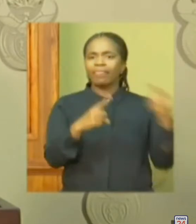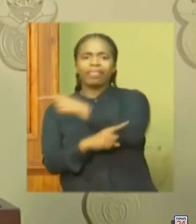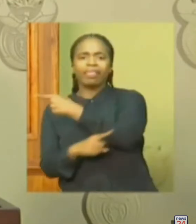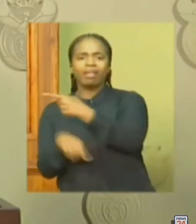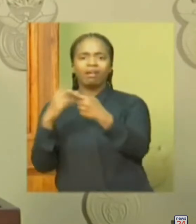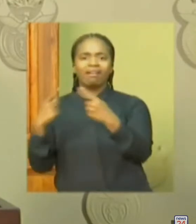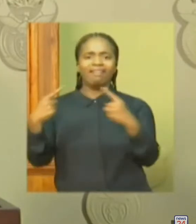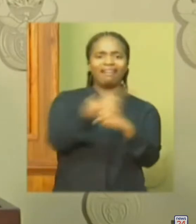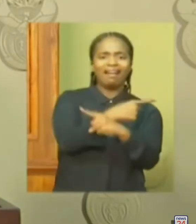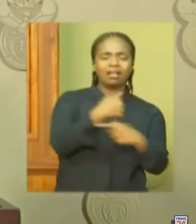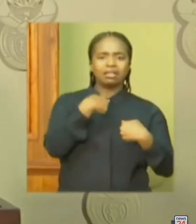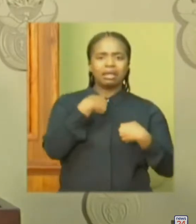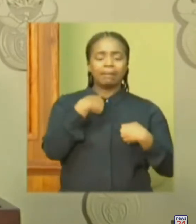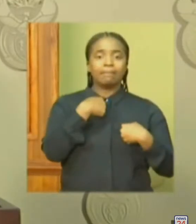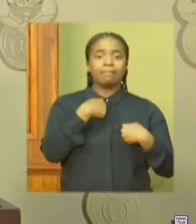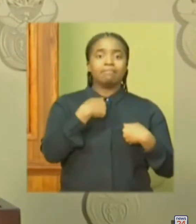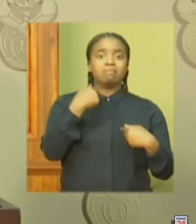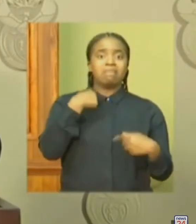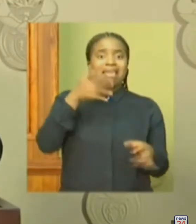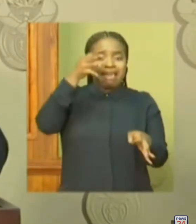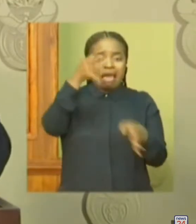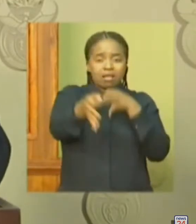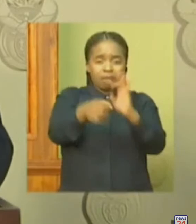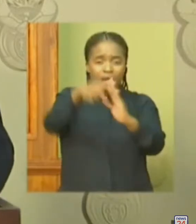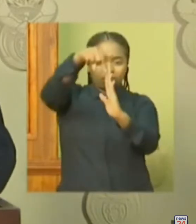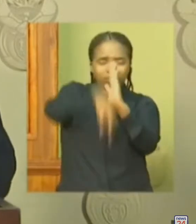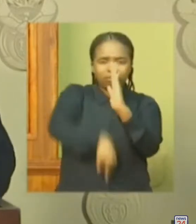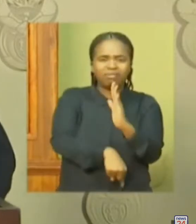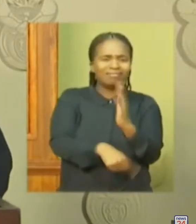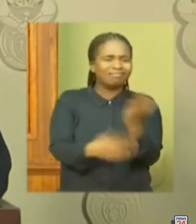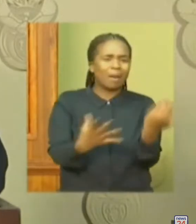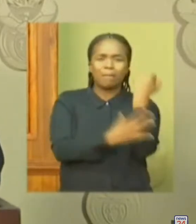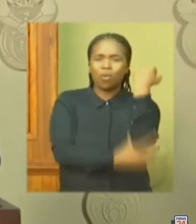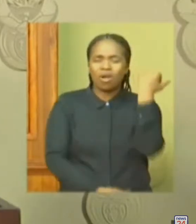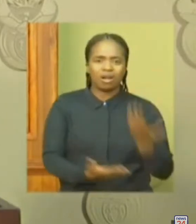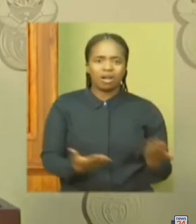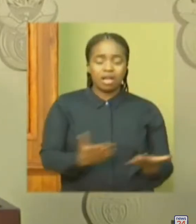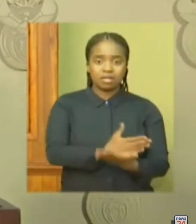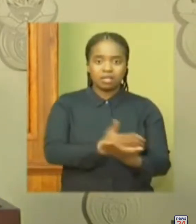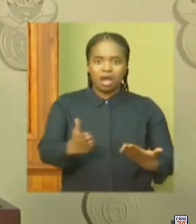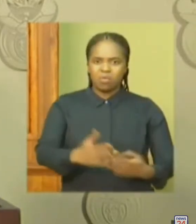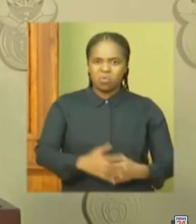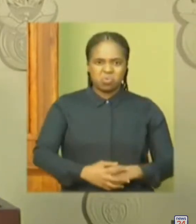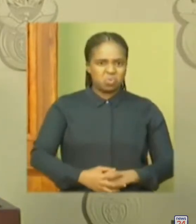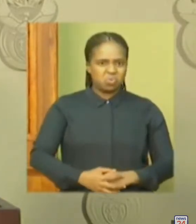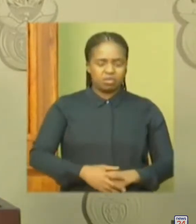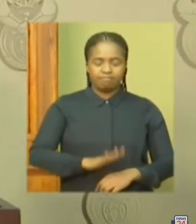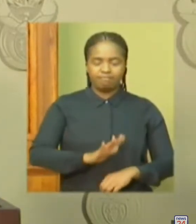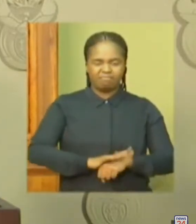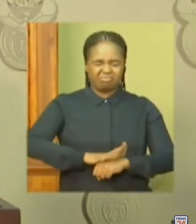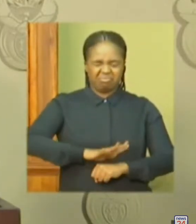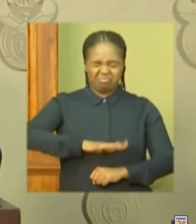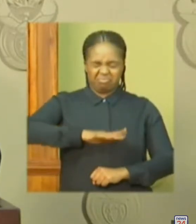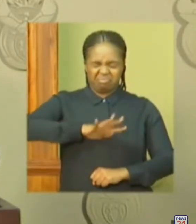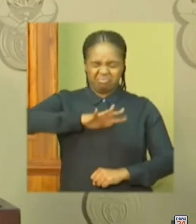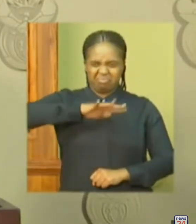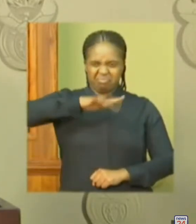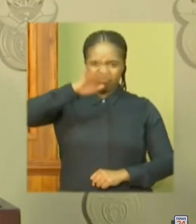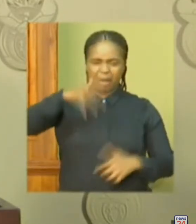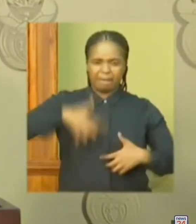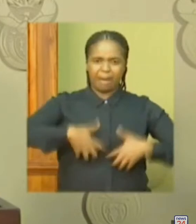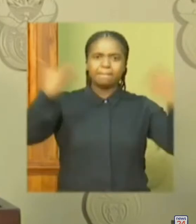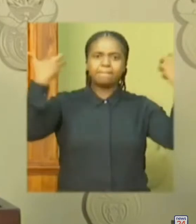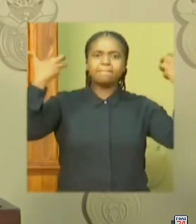have been poorly explained, and some have evoked a lot of anger